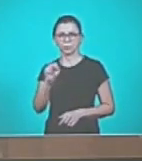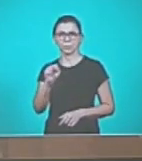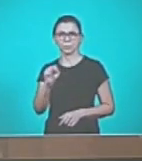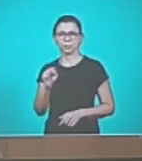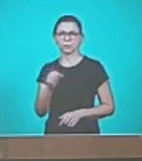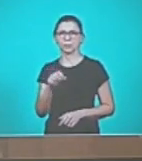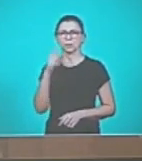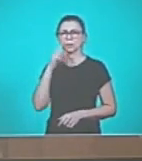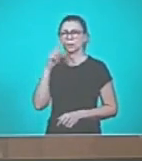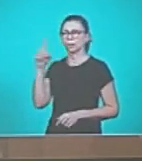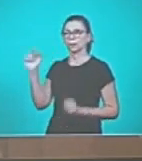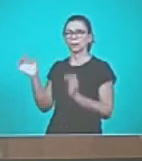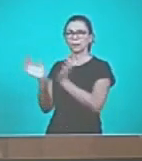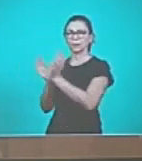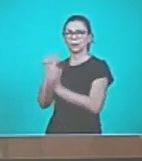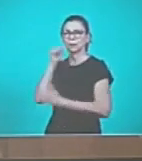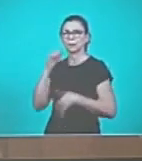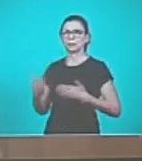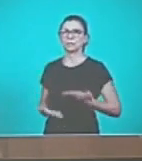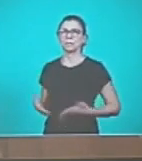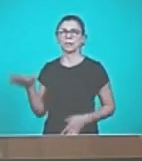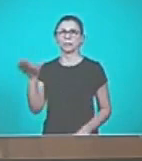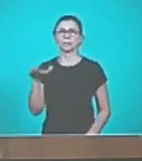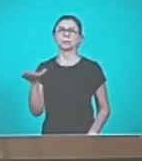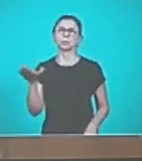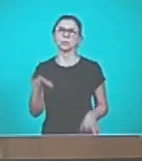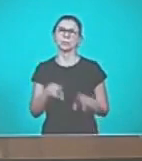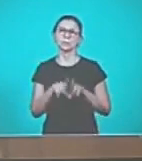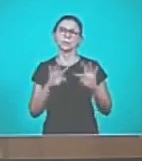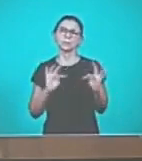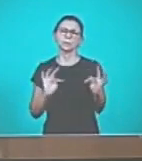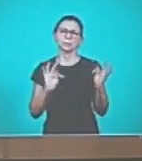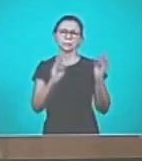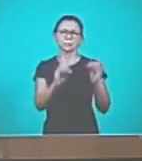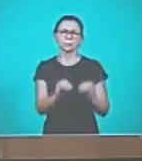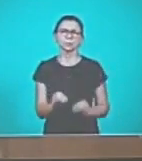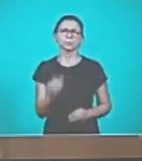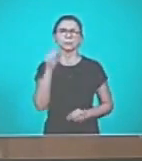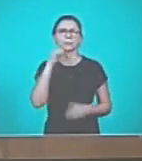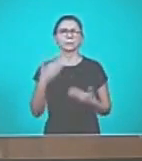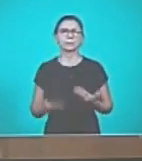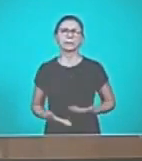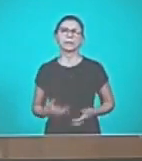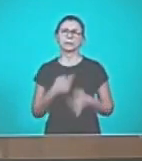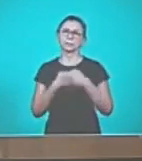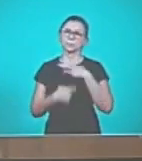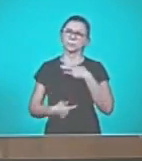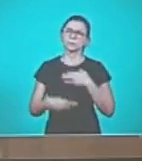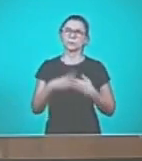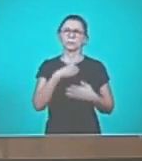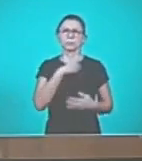contact with those sisters from that region, not only the sisters, but also the pastors,